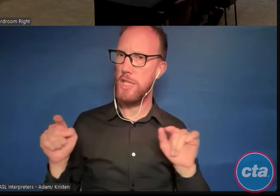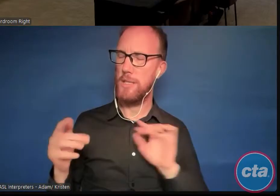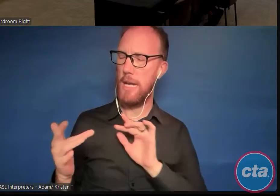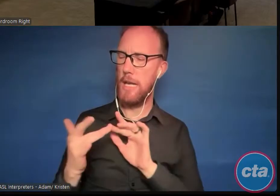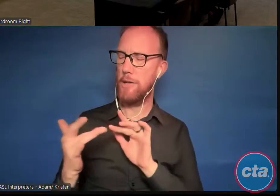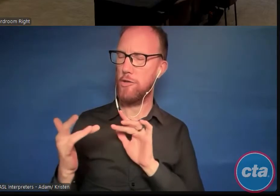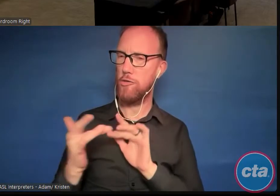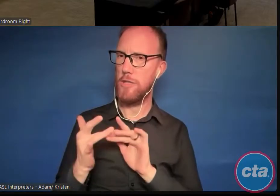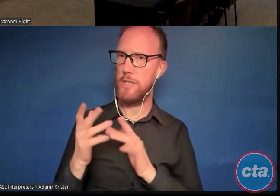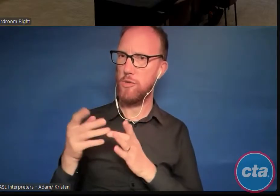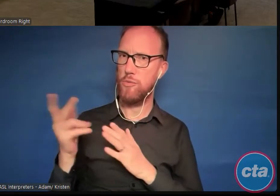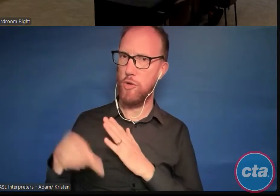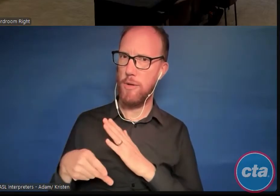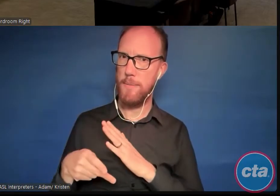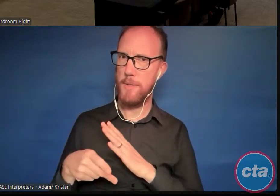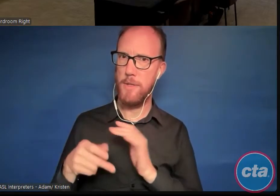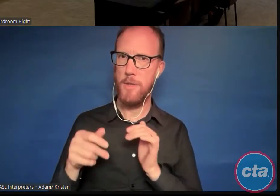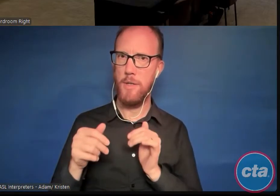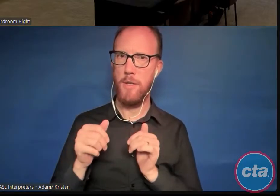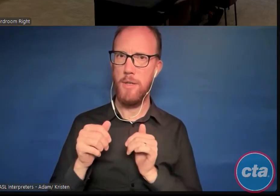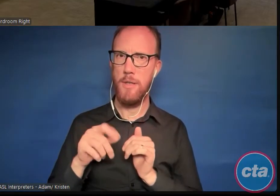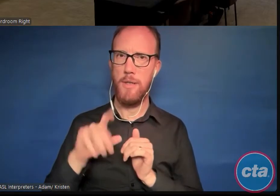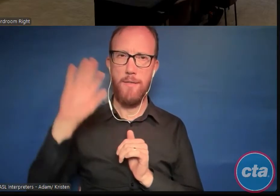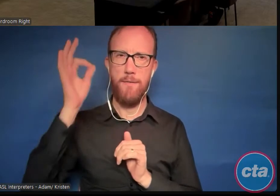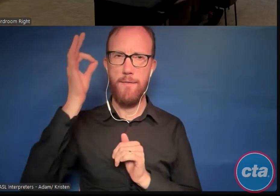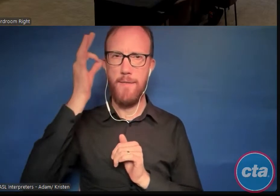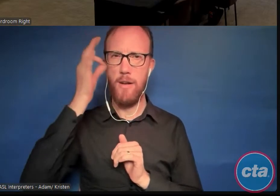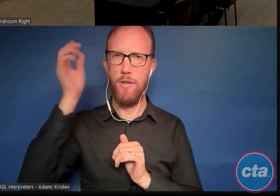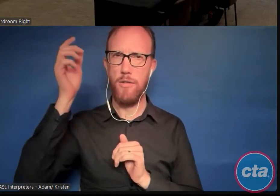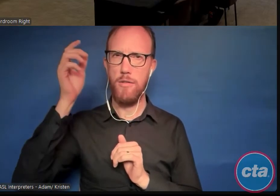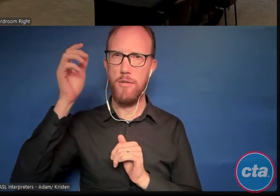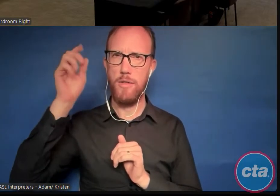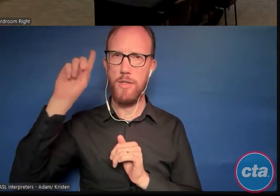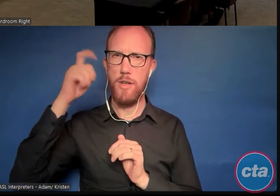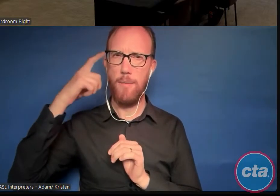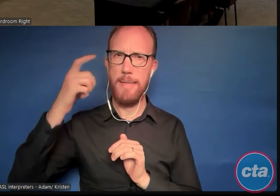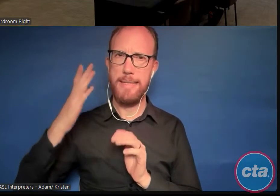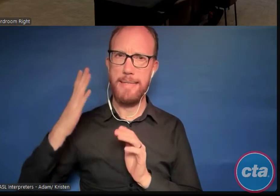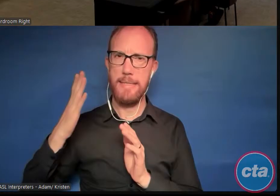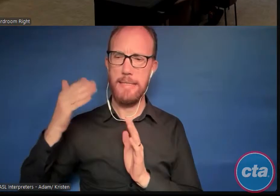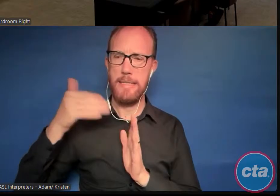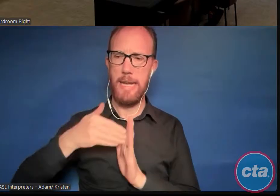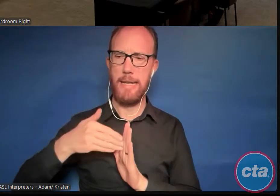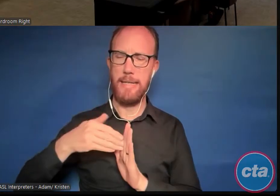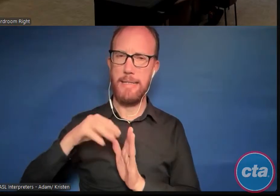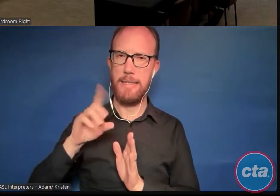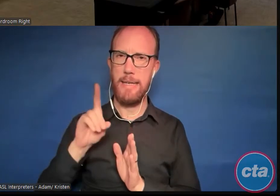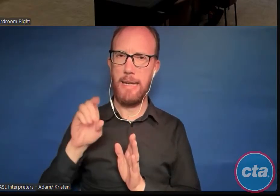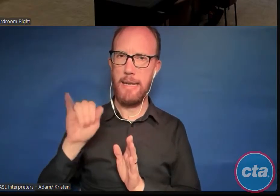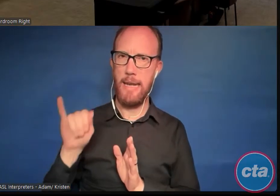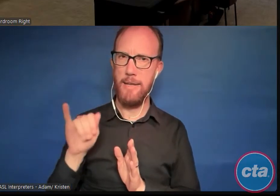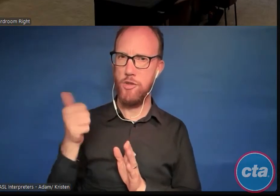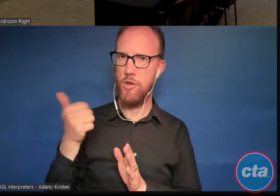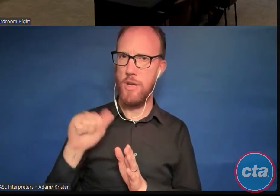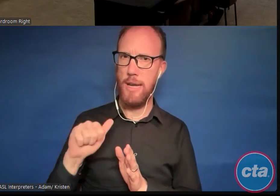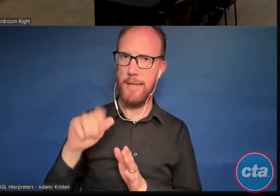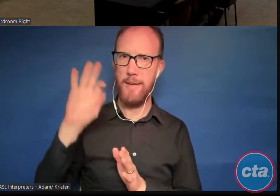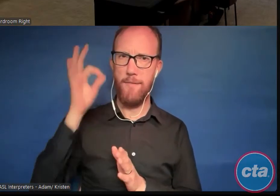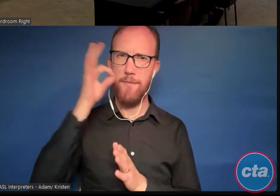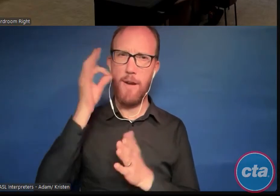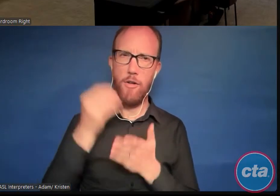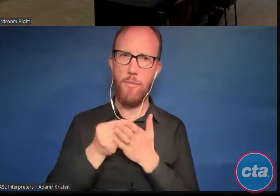is there, with the federal government's attacks on DEI, is there any federal funding that could potentially be at